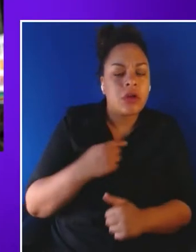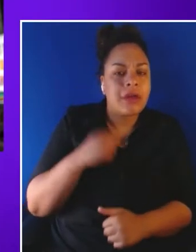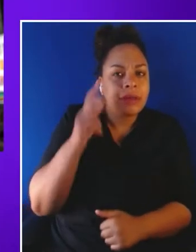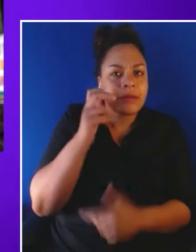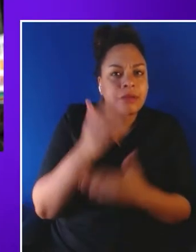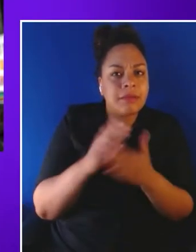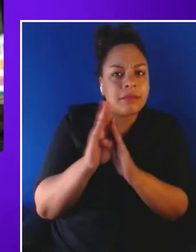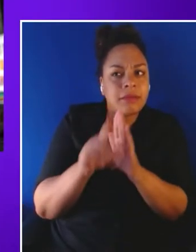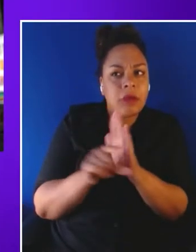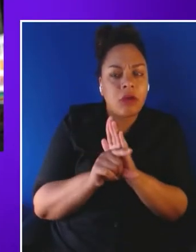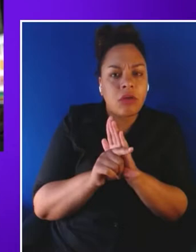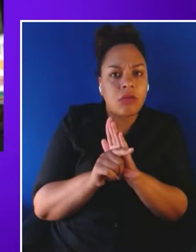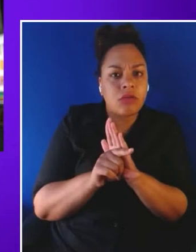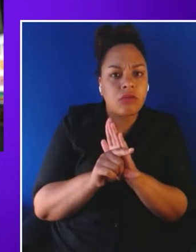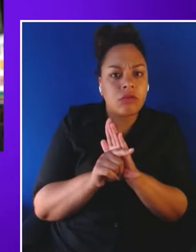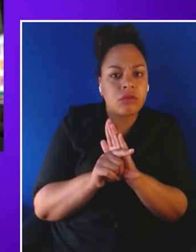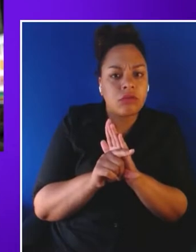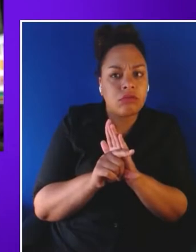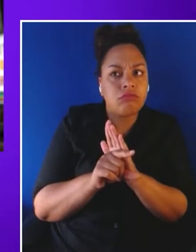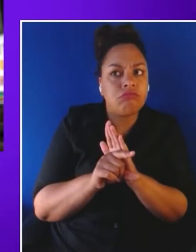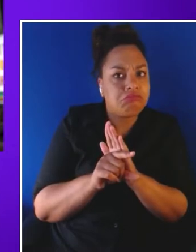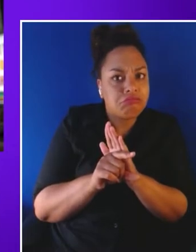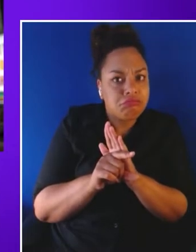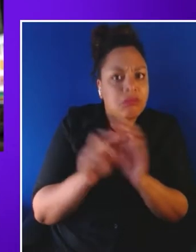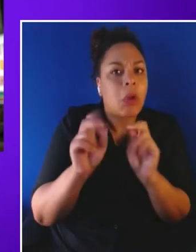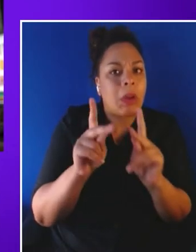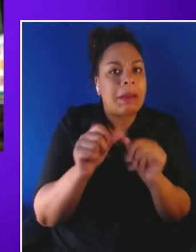Okay, we can continue. So